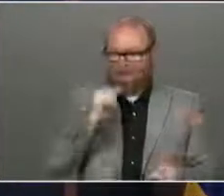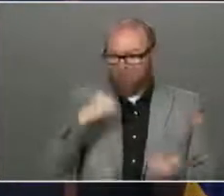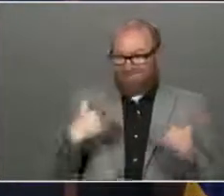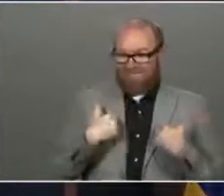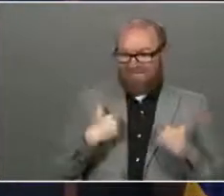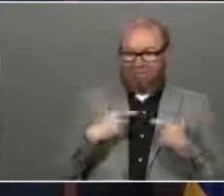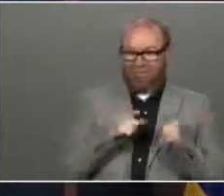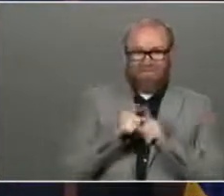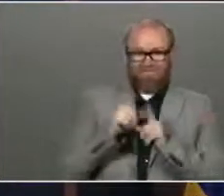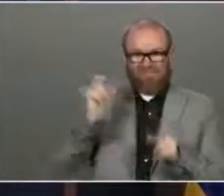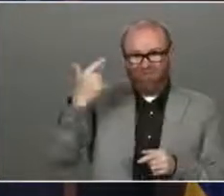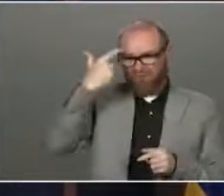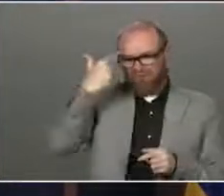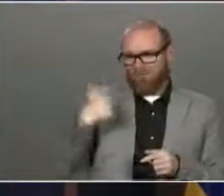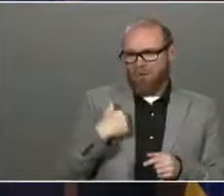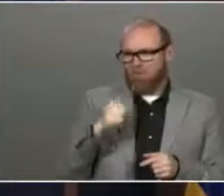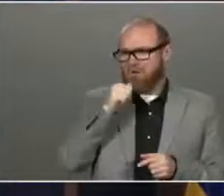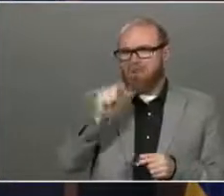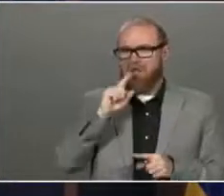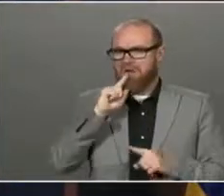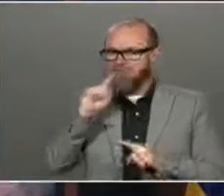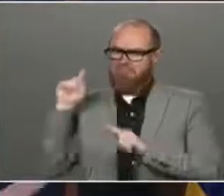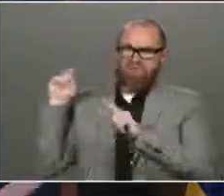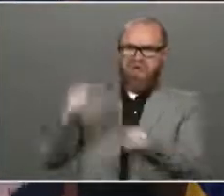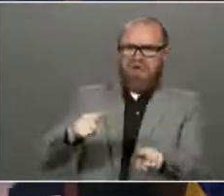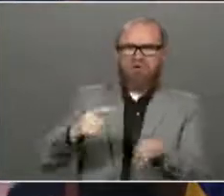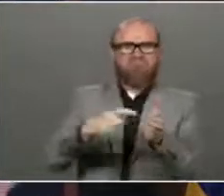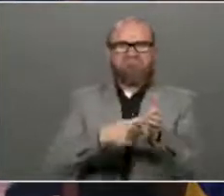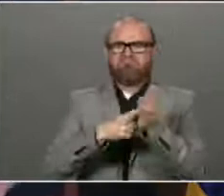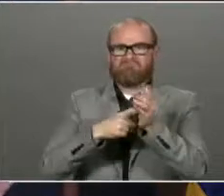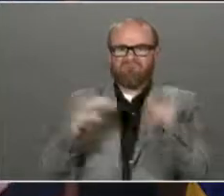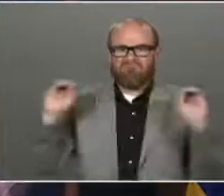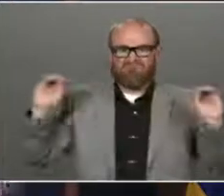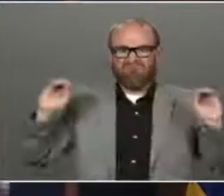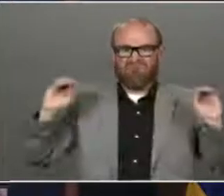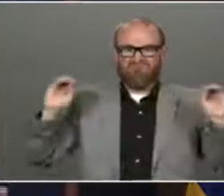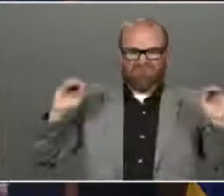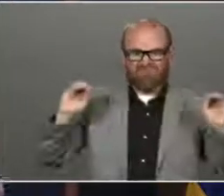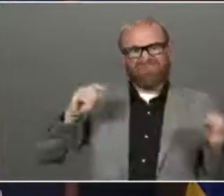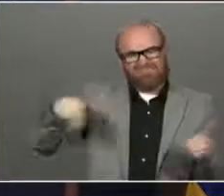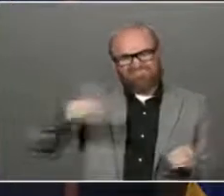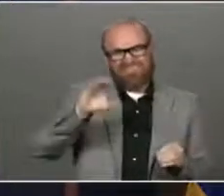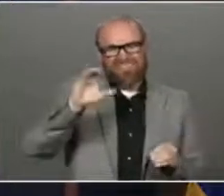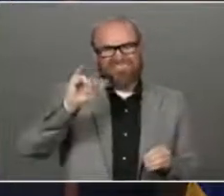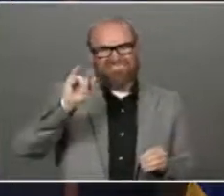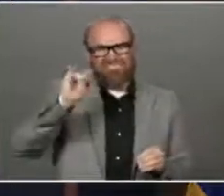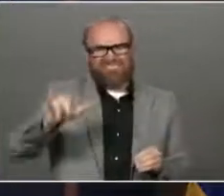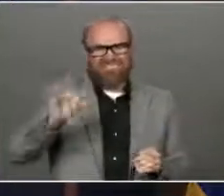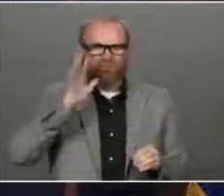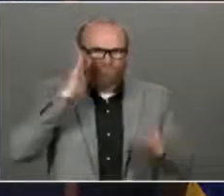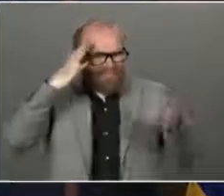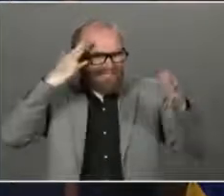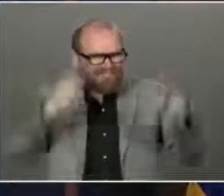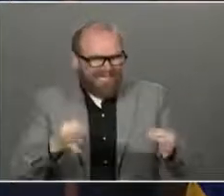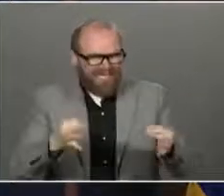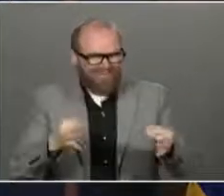those decisions are made, they're generally supported at the local level. Again, these are this. I hate the term mandate. I mean,